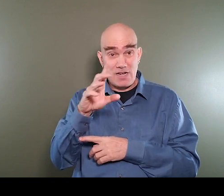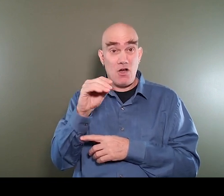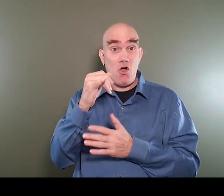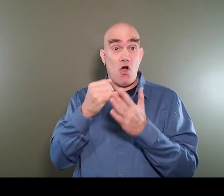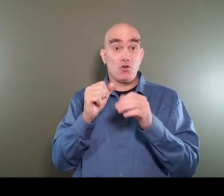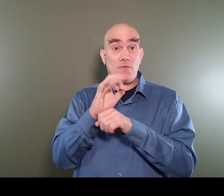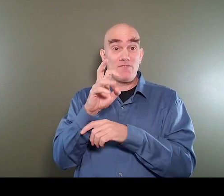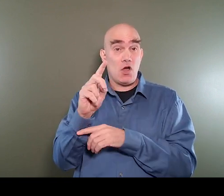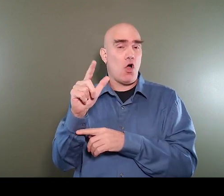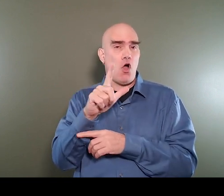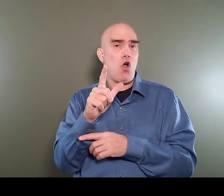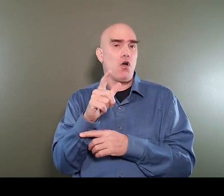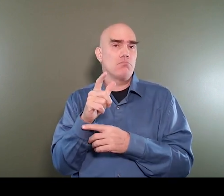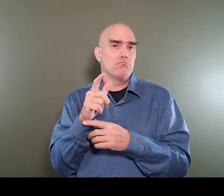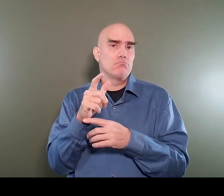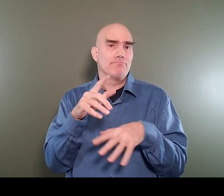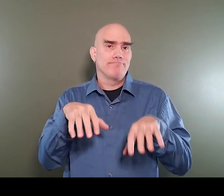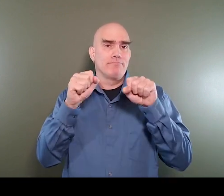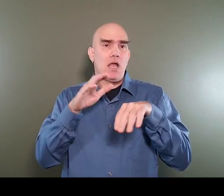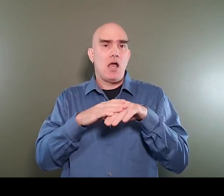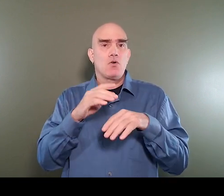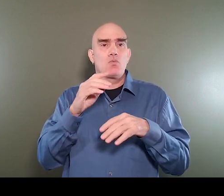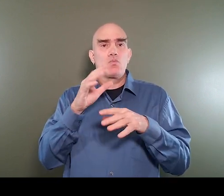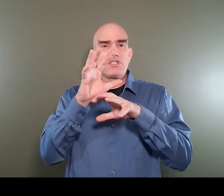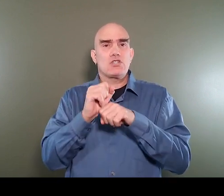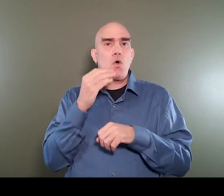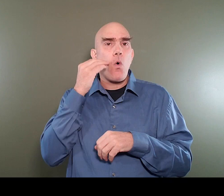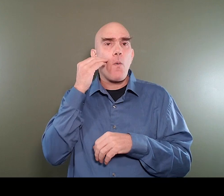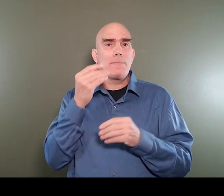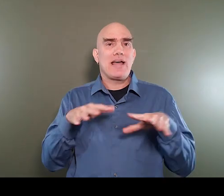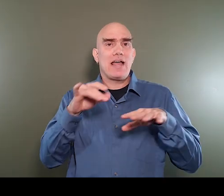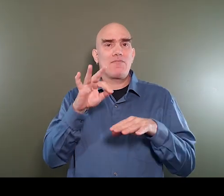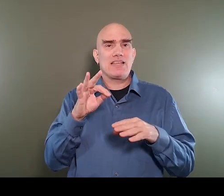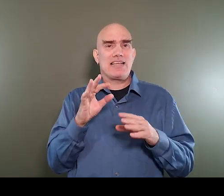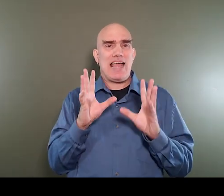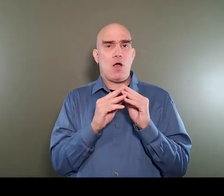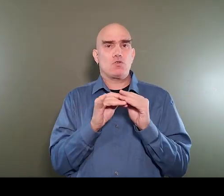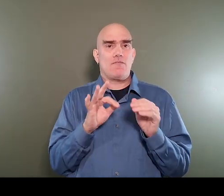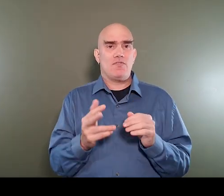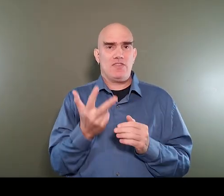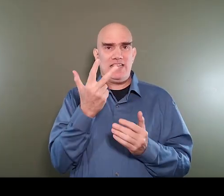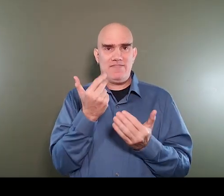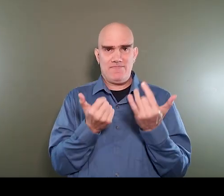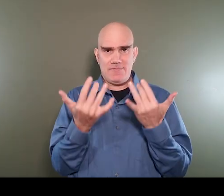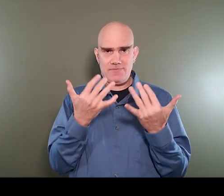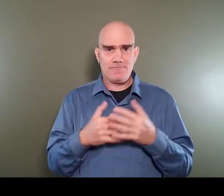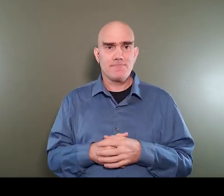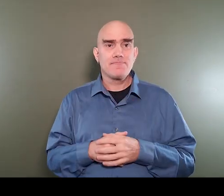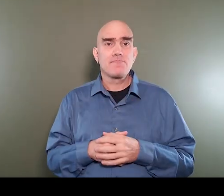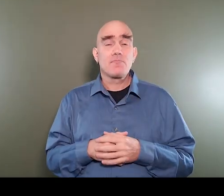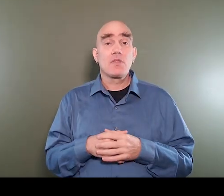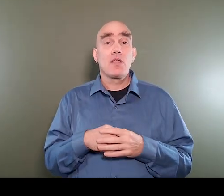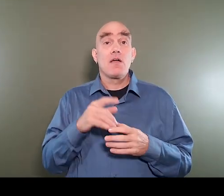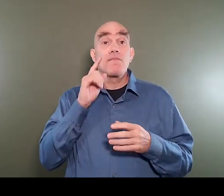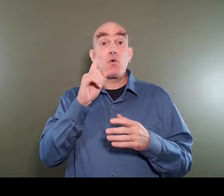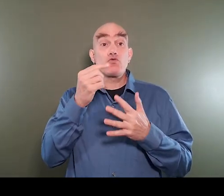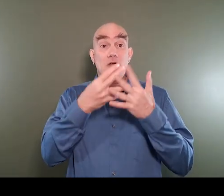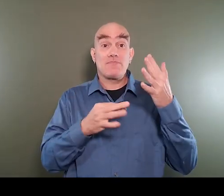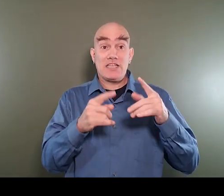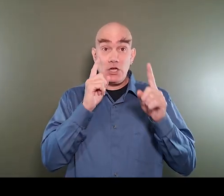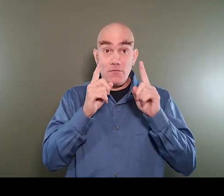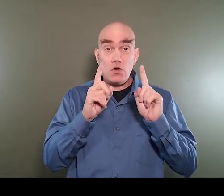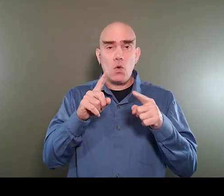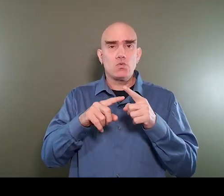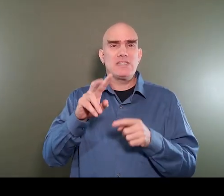Work Fund are all located on the traditional homelands of the Council of the Three Fires. For more information about the organizations featured in